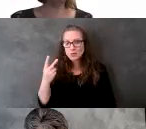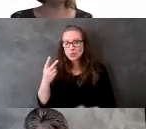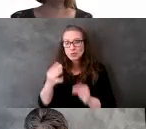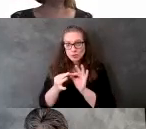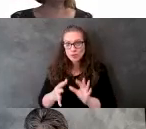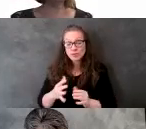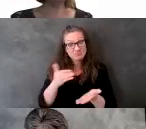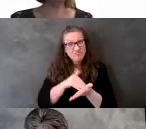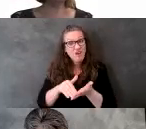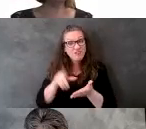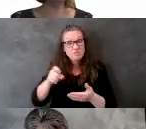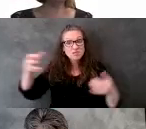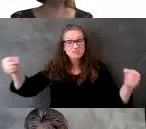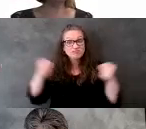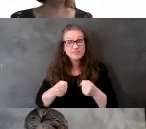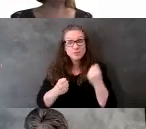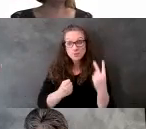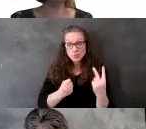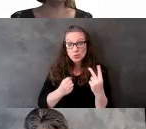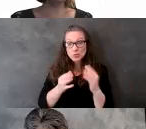have to hire 2 because of the